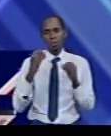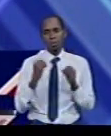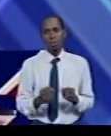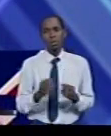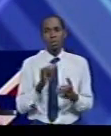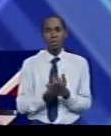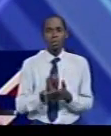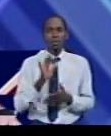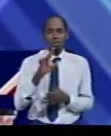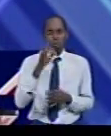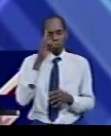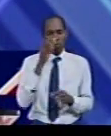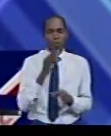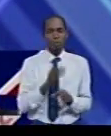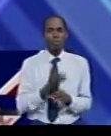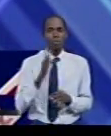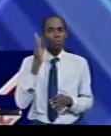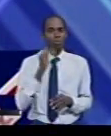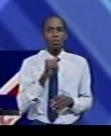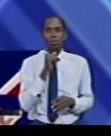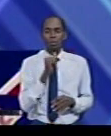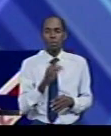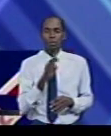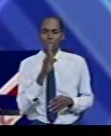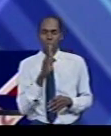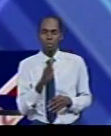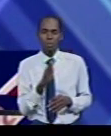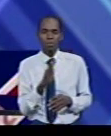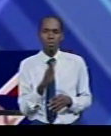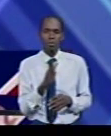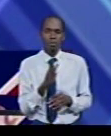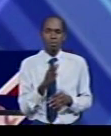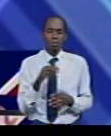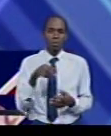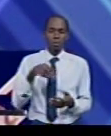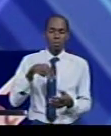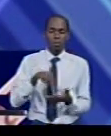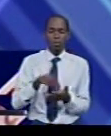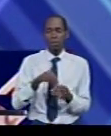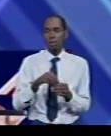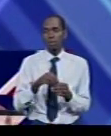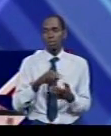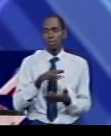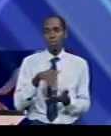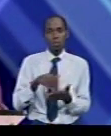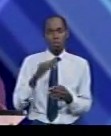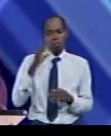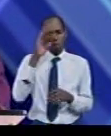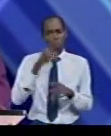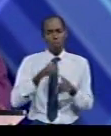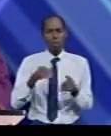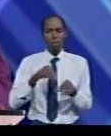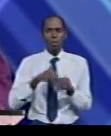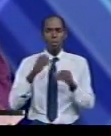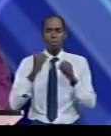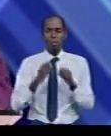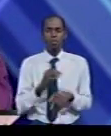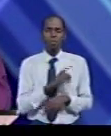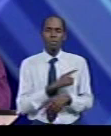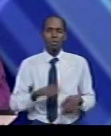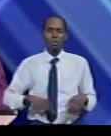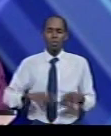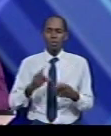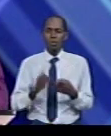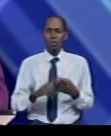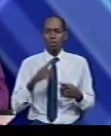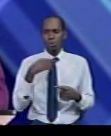your faith should not stand in the wisdom of men, but in the power of God. We speak the